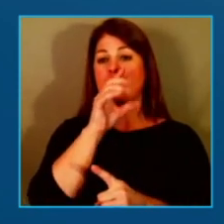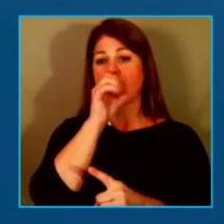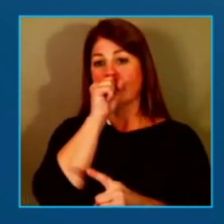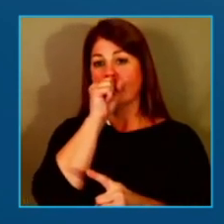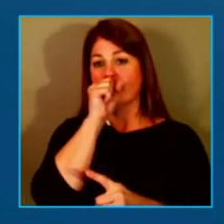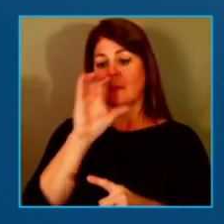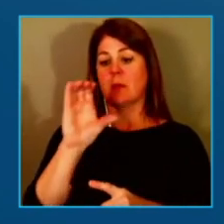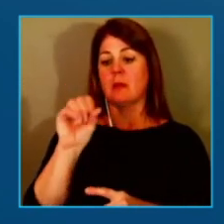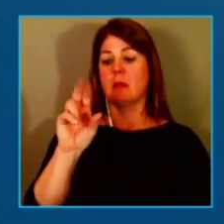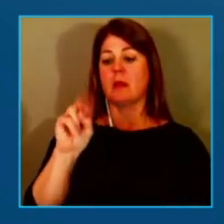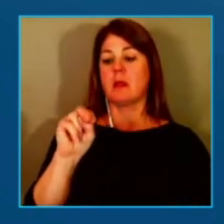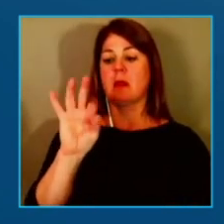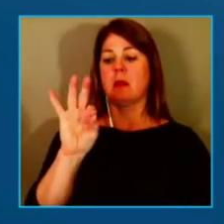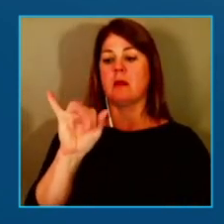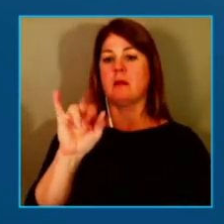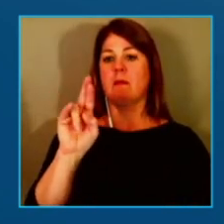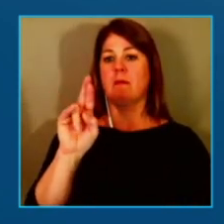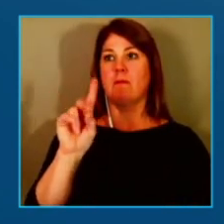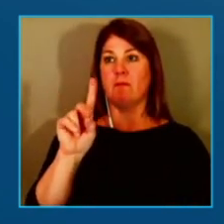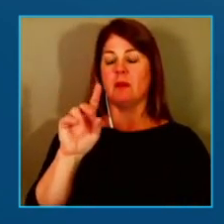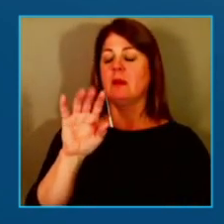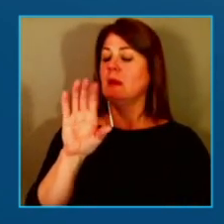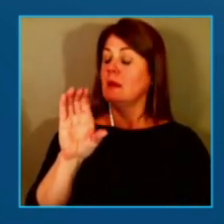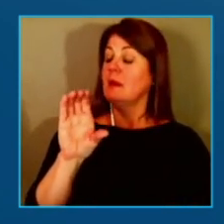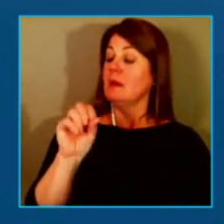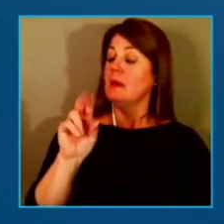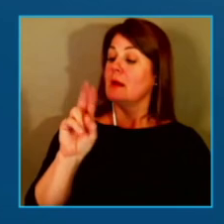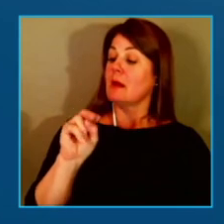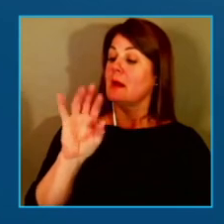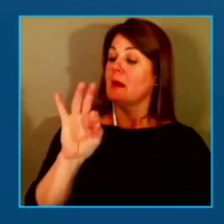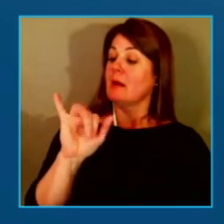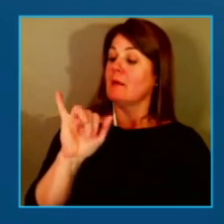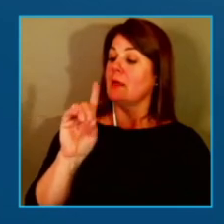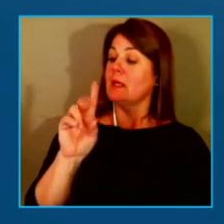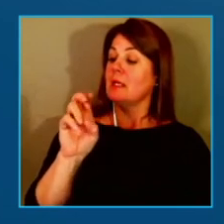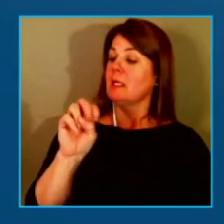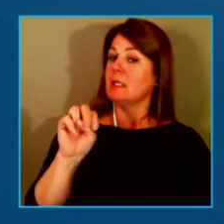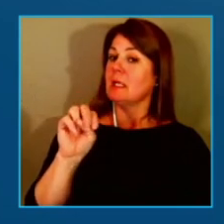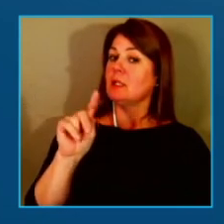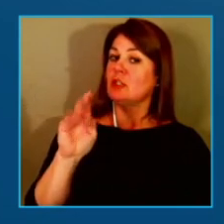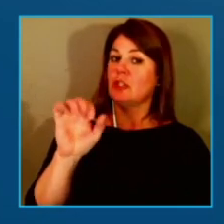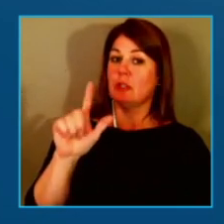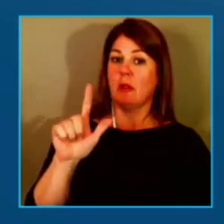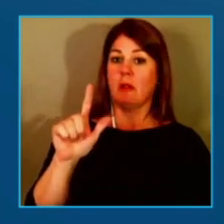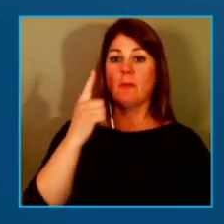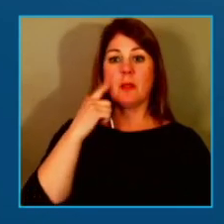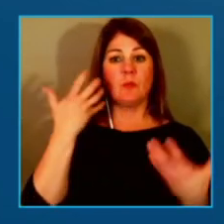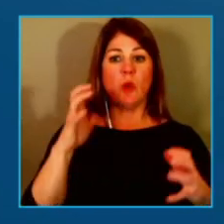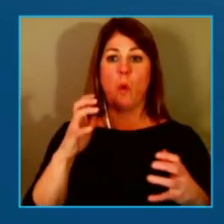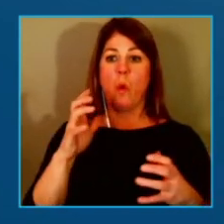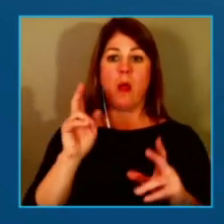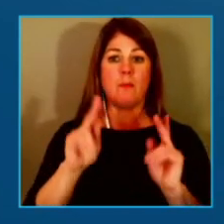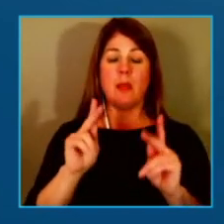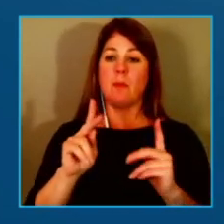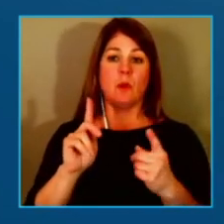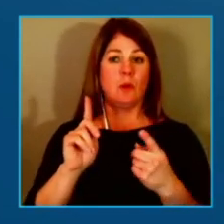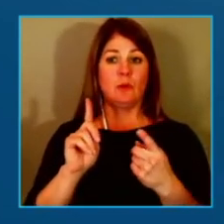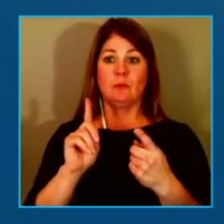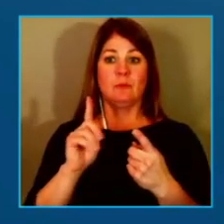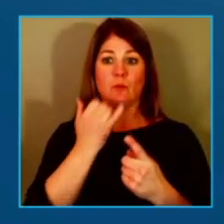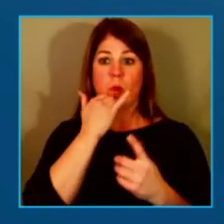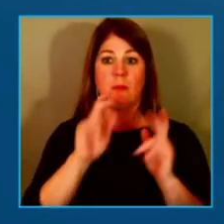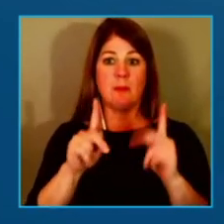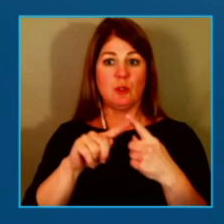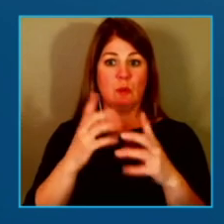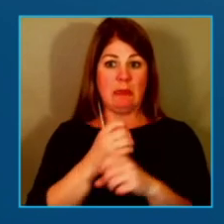that that can be in the hands of any lawyer quite elastic, but it seems to me at least it puts